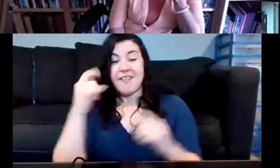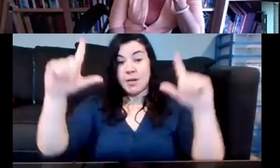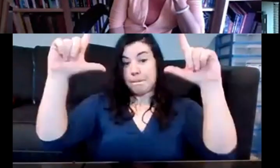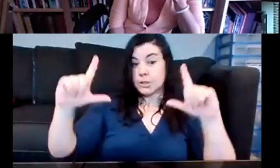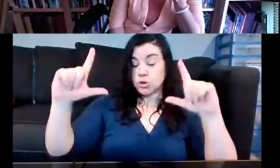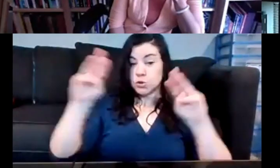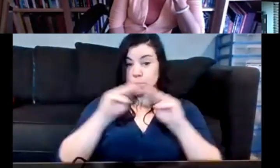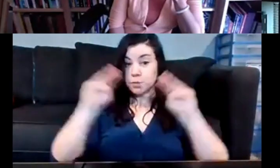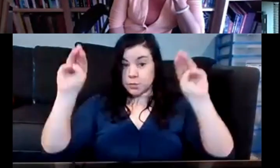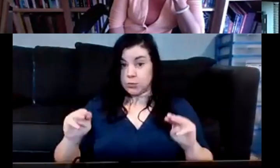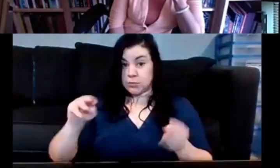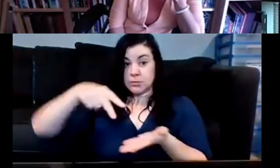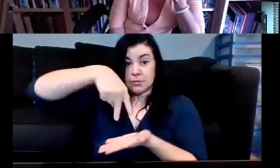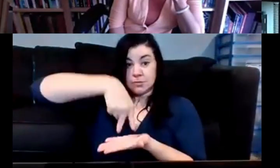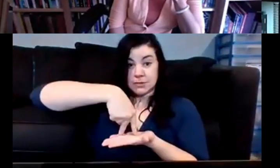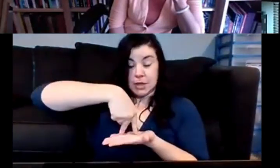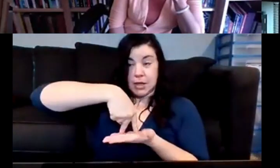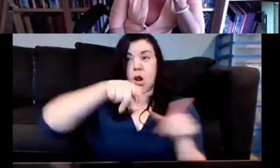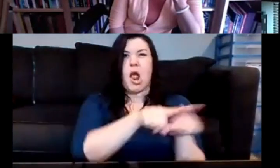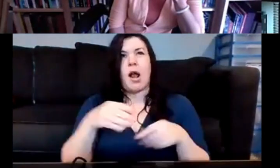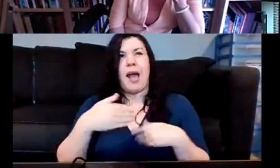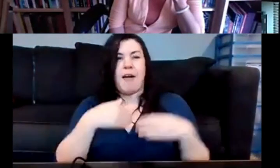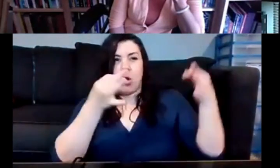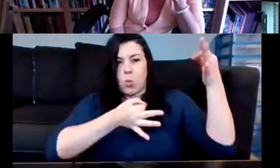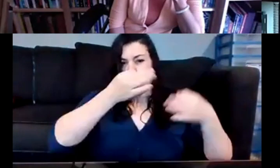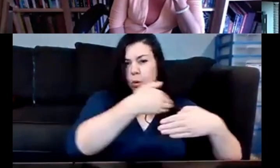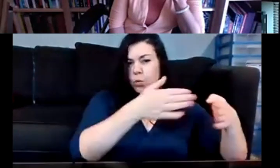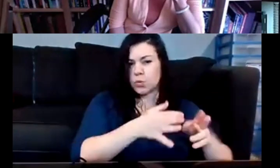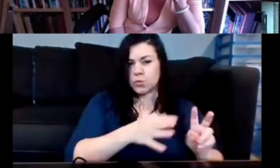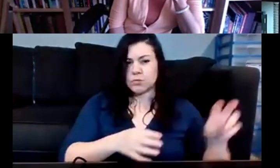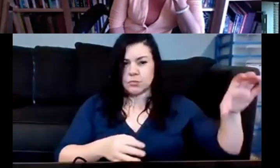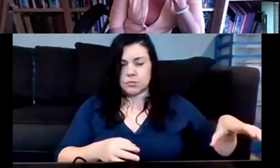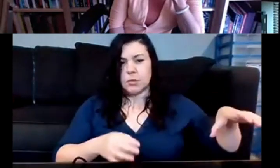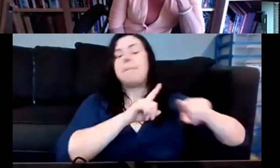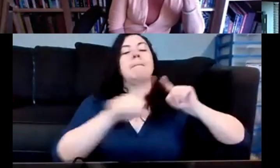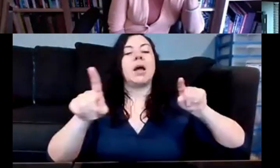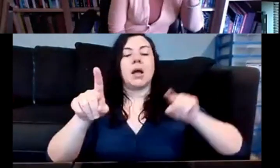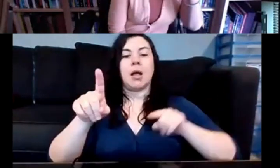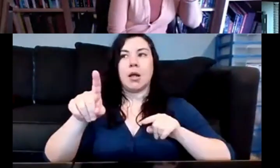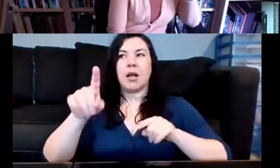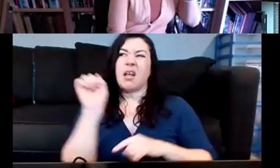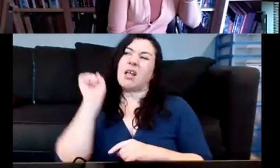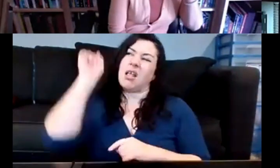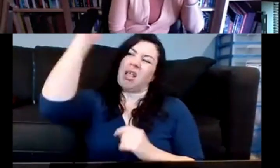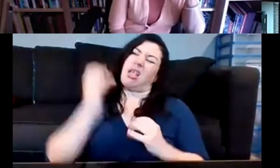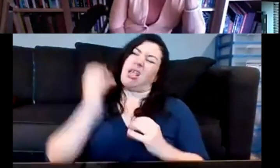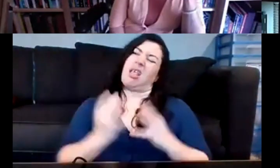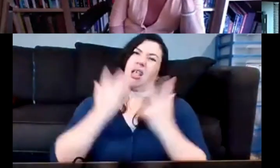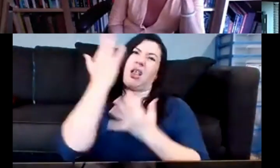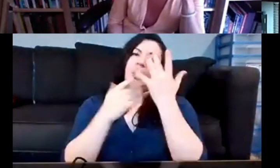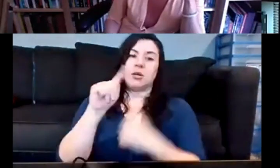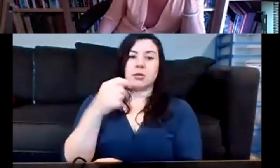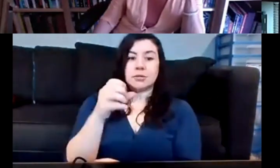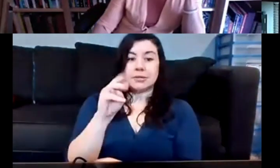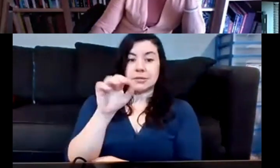the scenes in the courtroom, contemporary, but the lynching of Thomas Shipp is colorized and in 3 scenes above your head. You